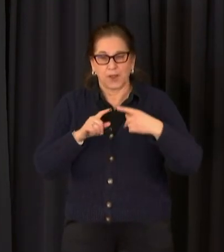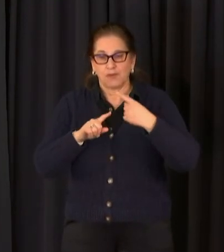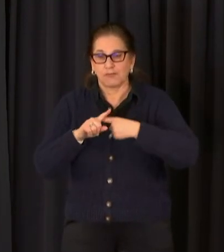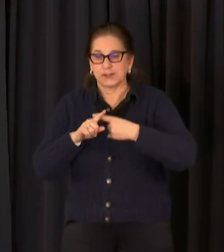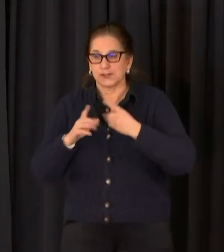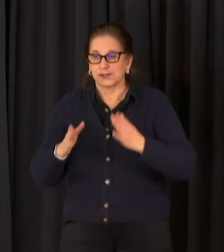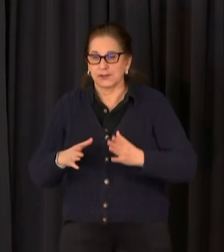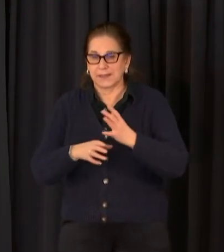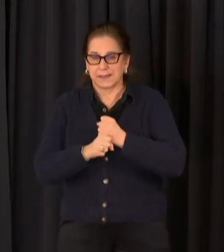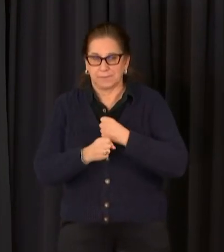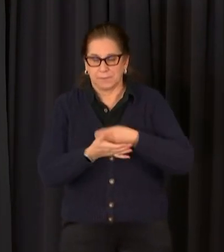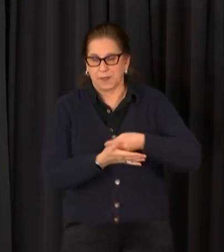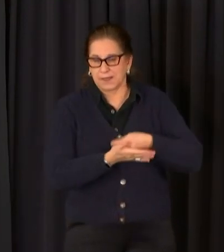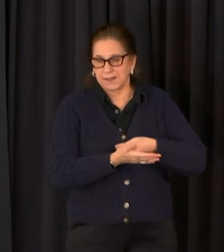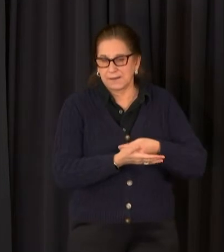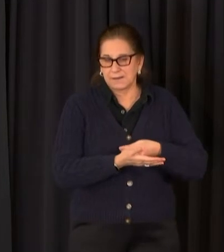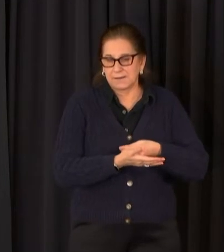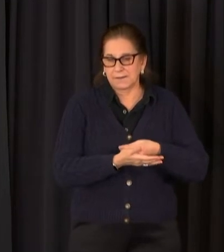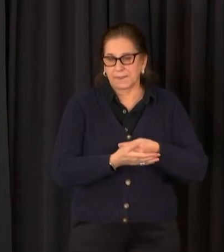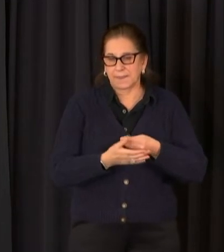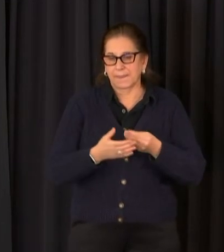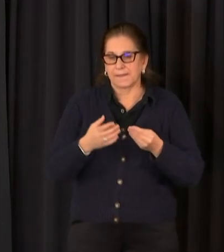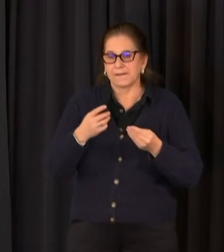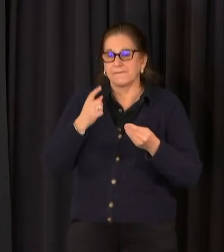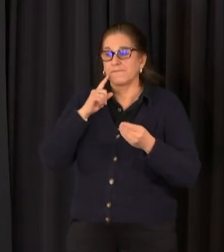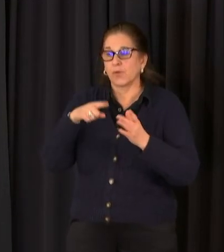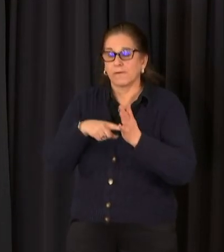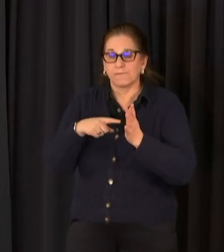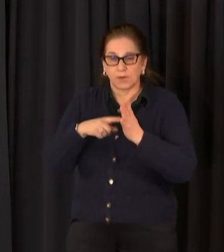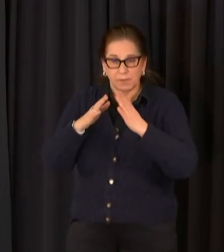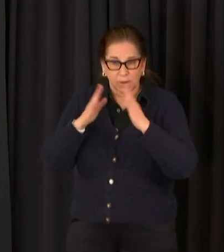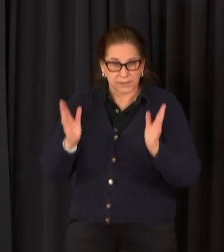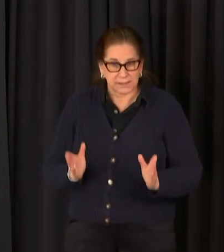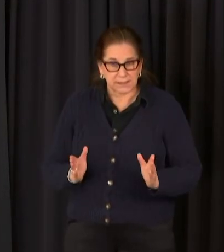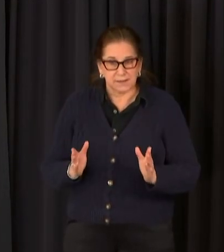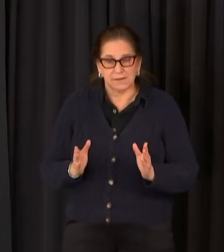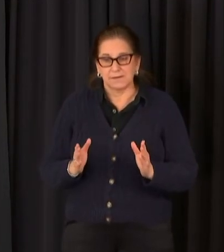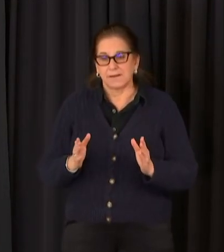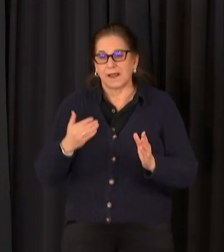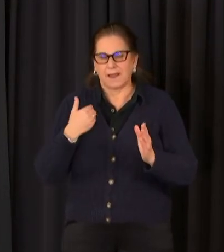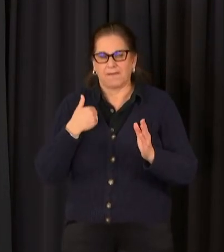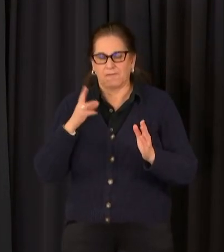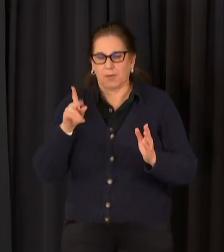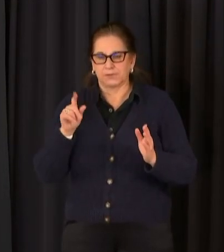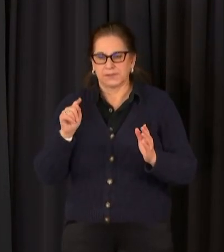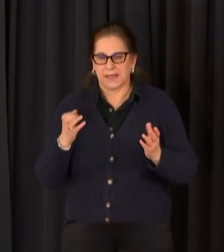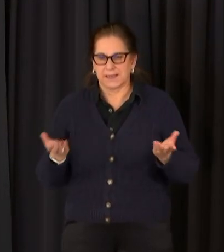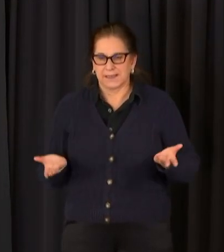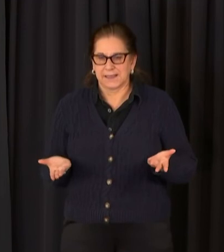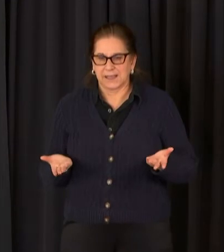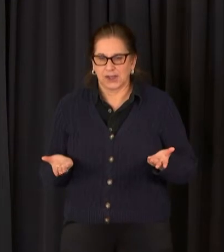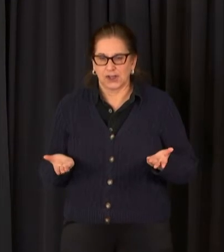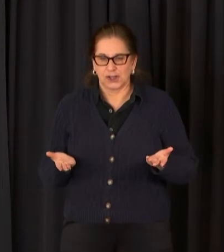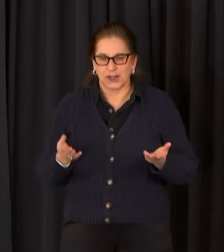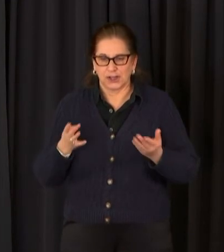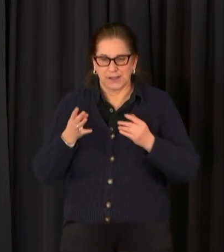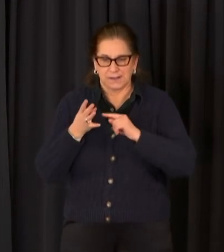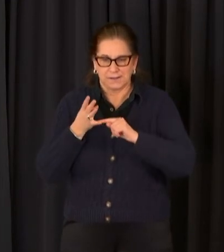the district's portfolio of affordable housing. We have an update to that program since launching at the end